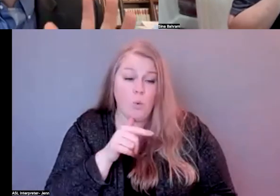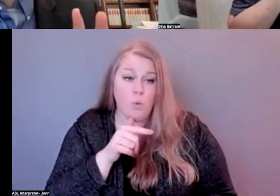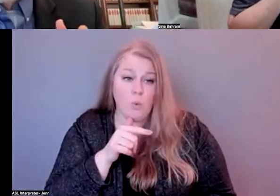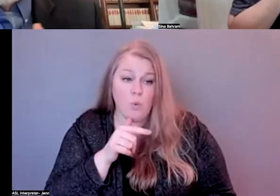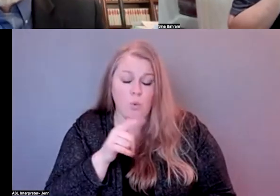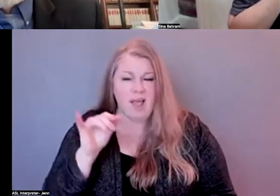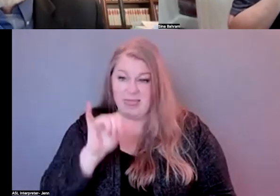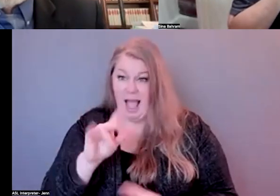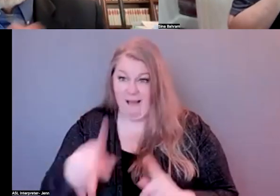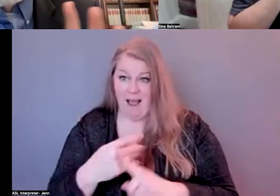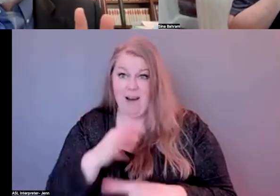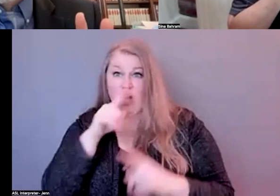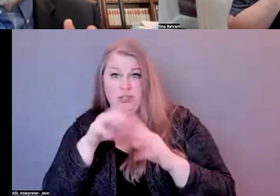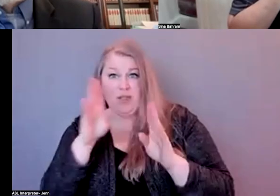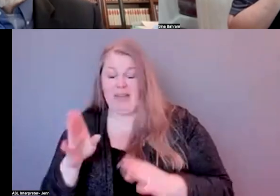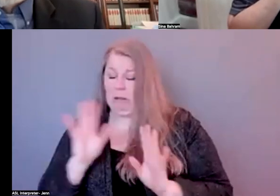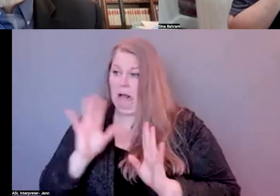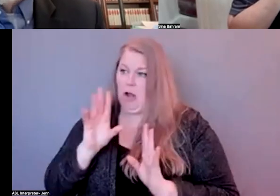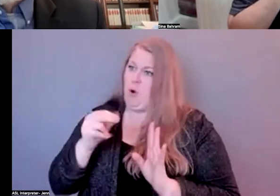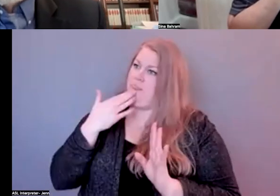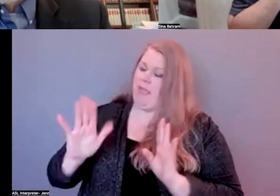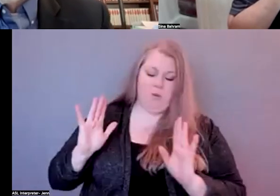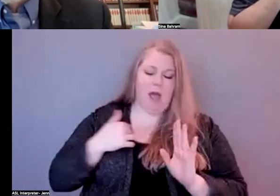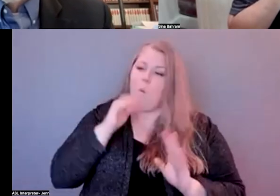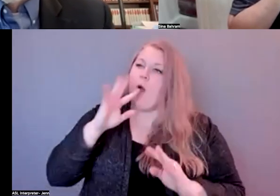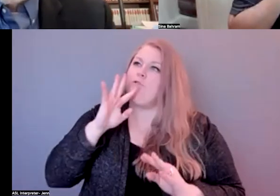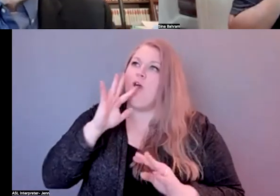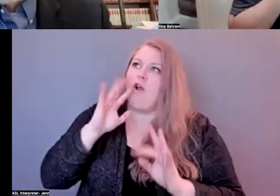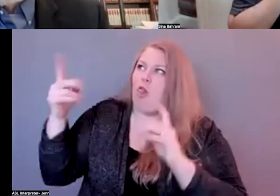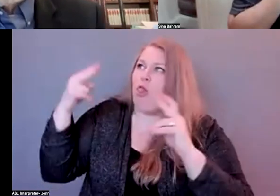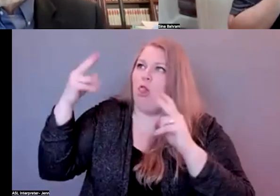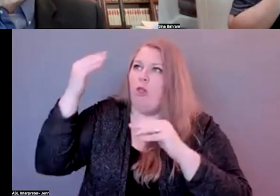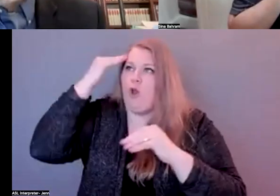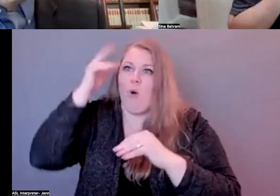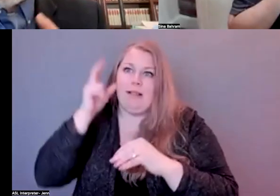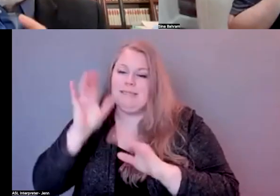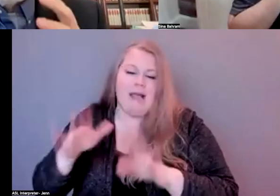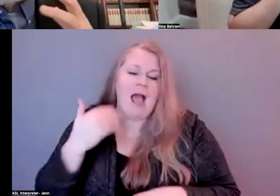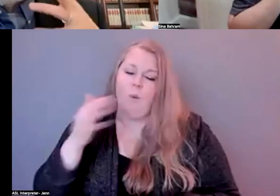freaks them out. They just have no desire to ever talk to their house or talk to an appliance. They think it's,